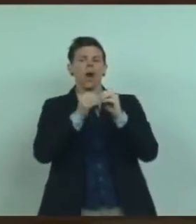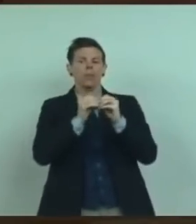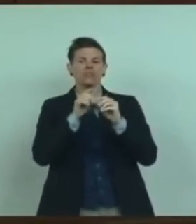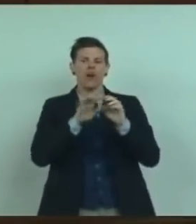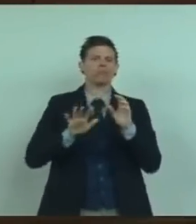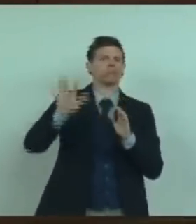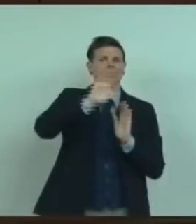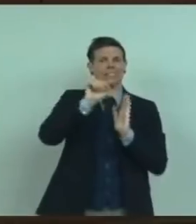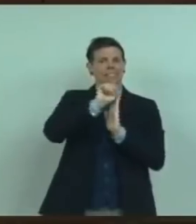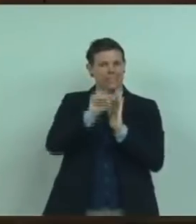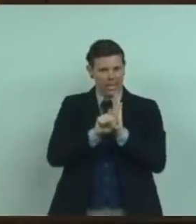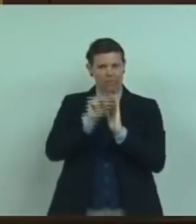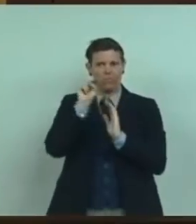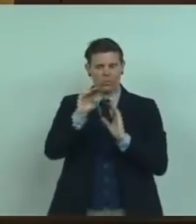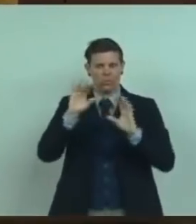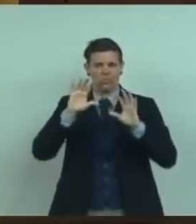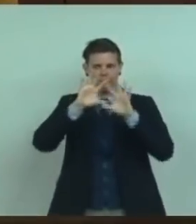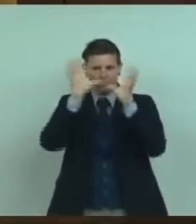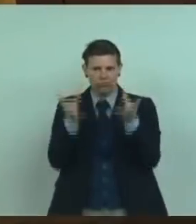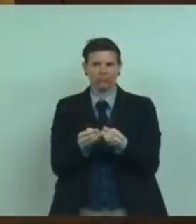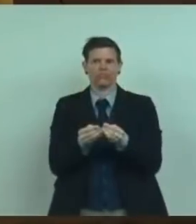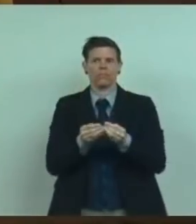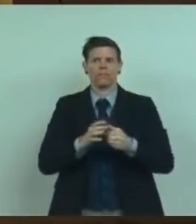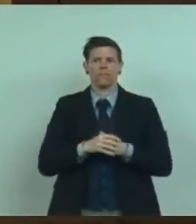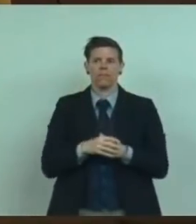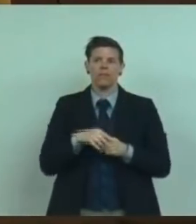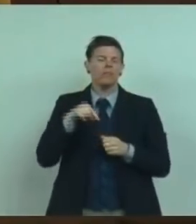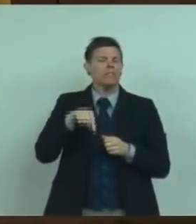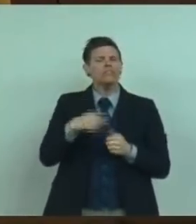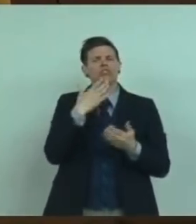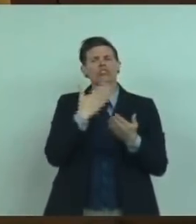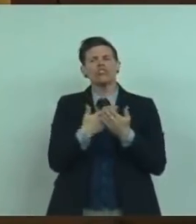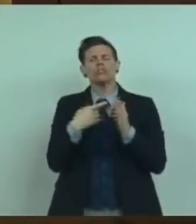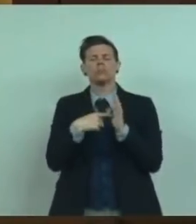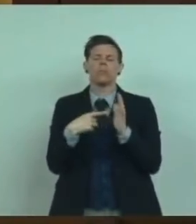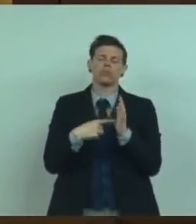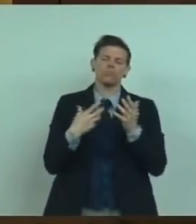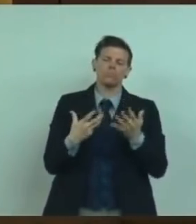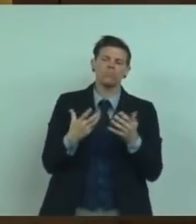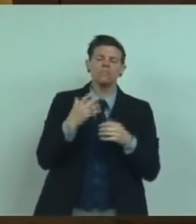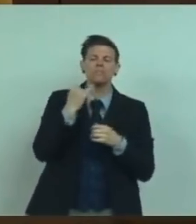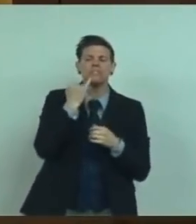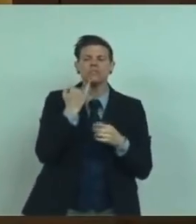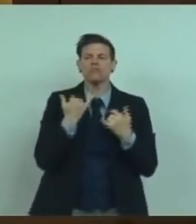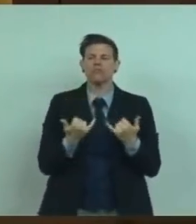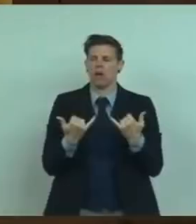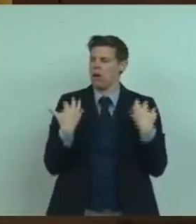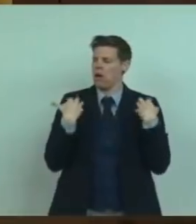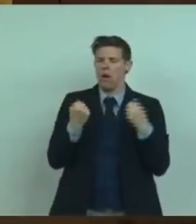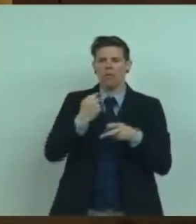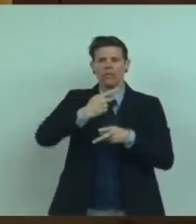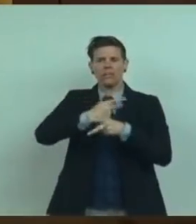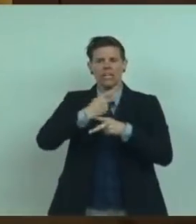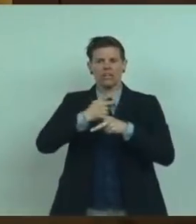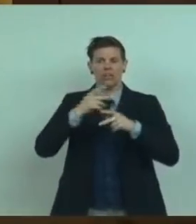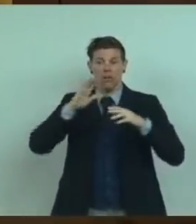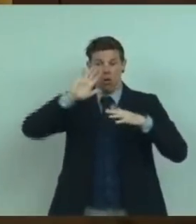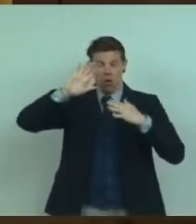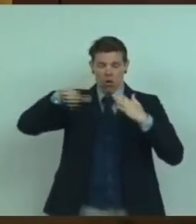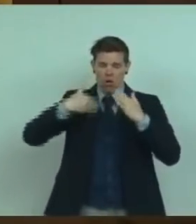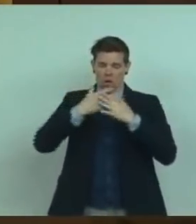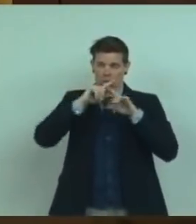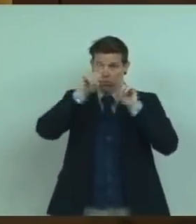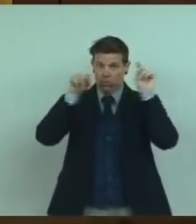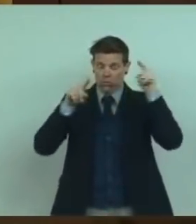an example of when you have a complex healthcare system with many different